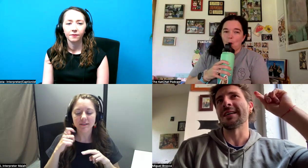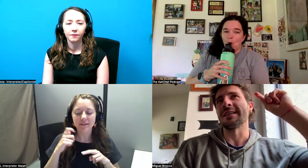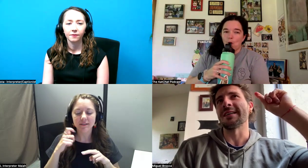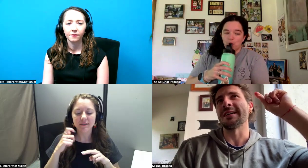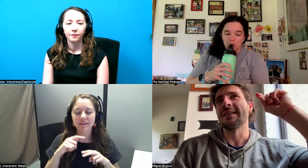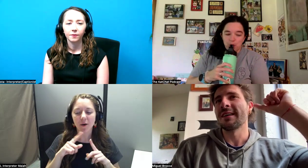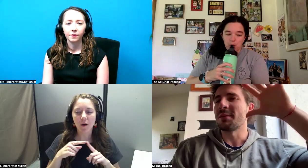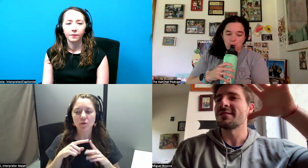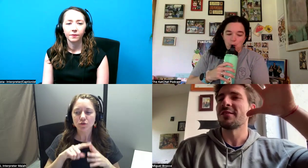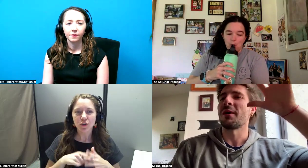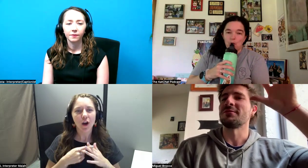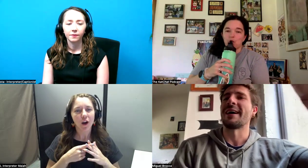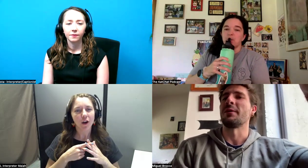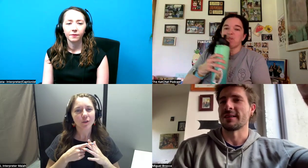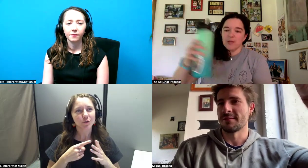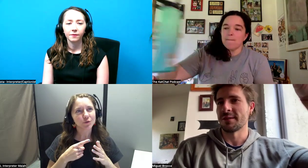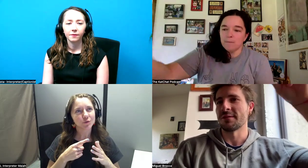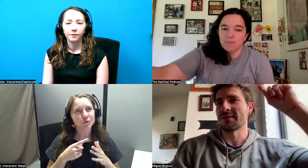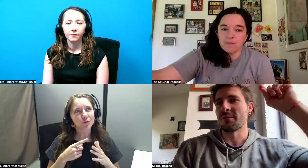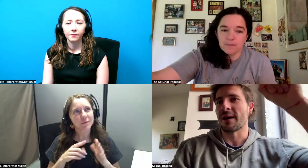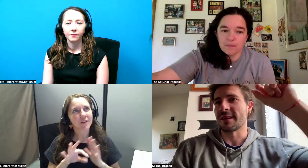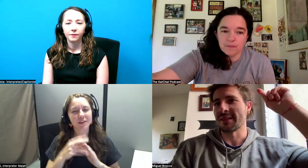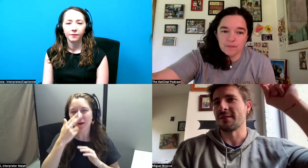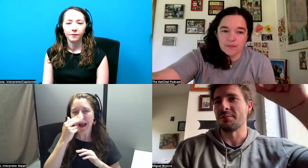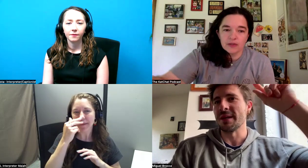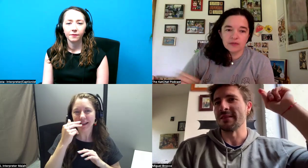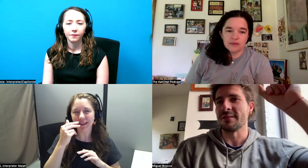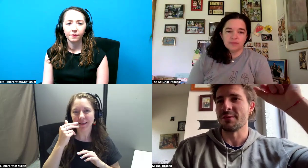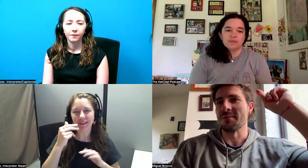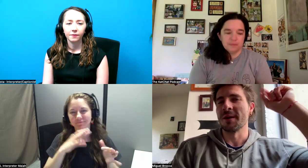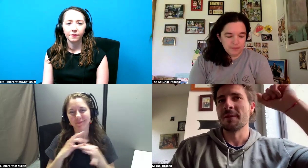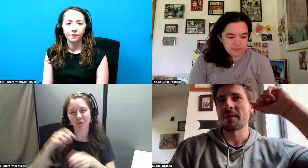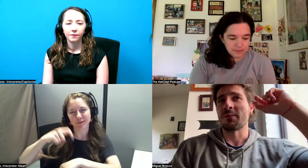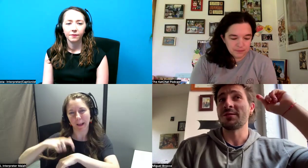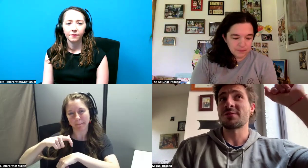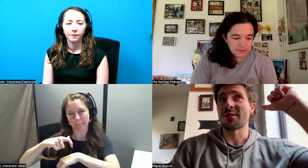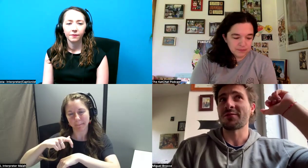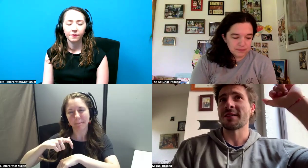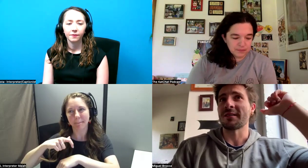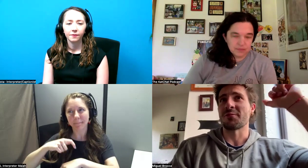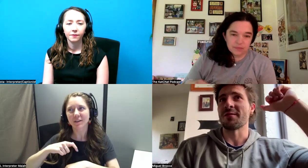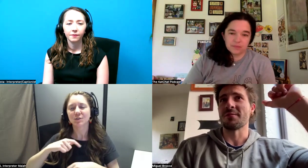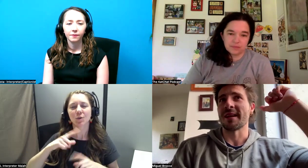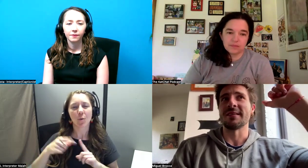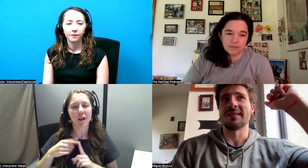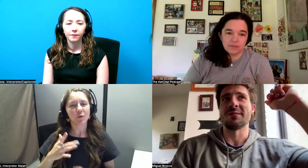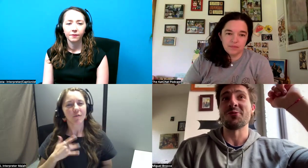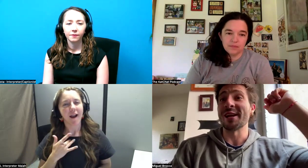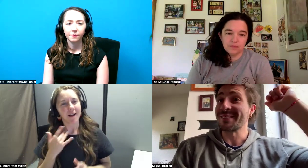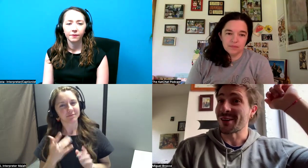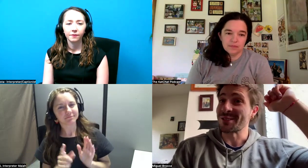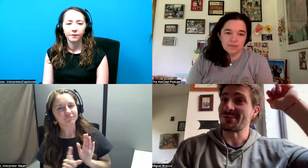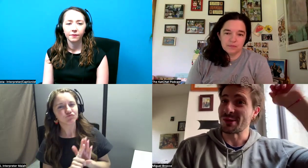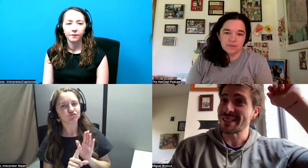finding like comedy is all about timing. You know, it's all about like a beat and a rhythm. And once you start finding the rhythm, then it